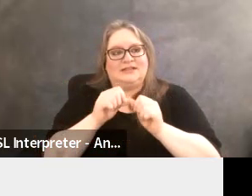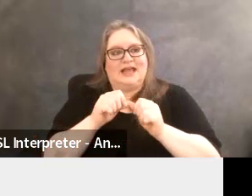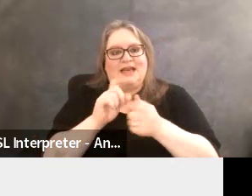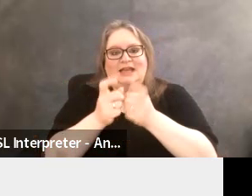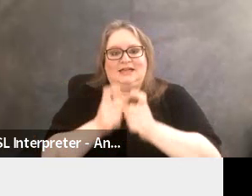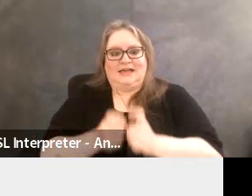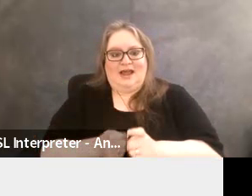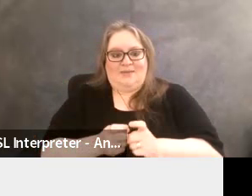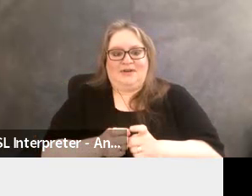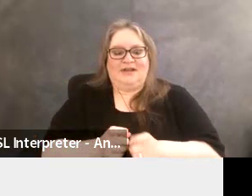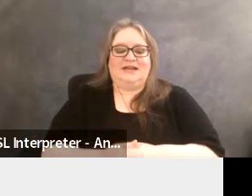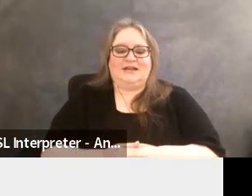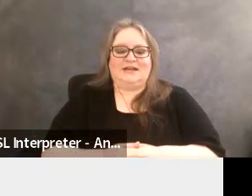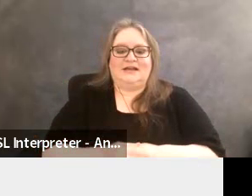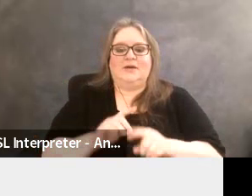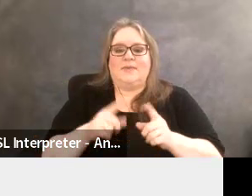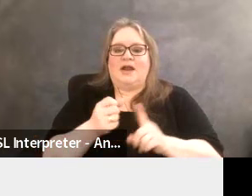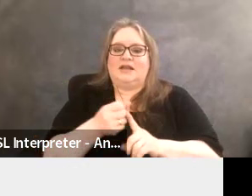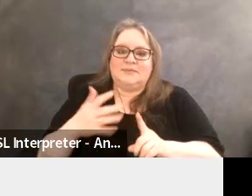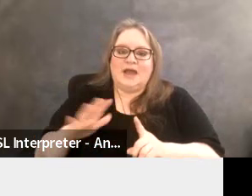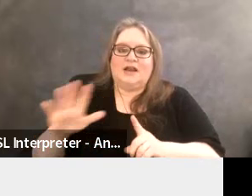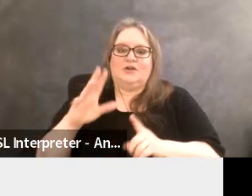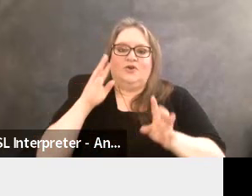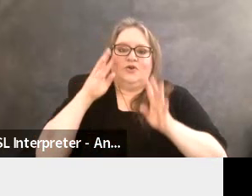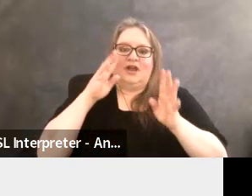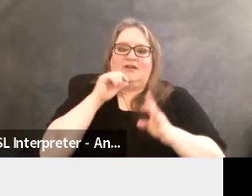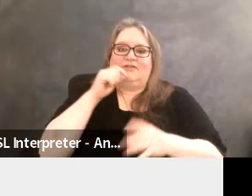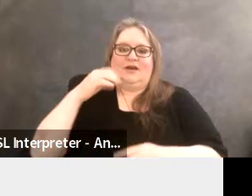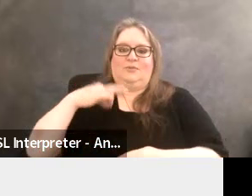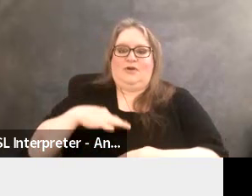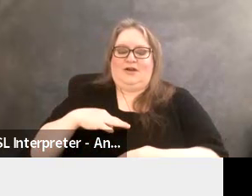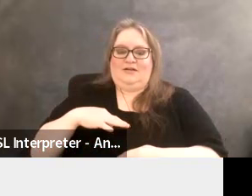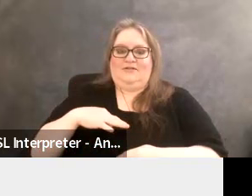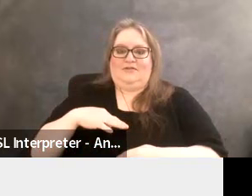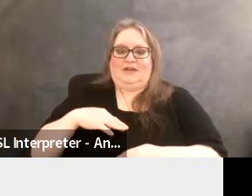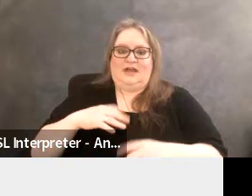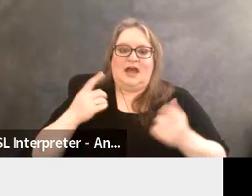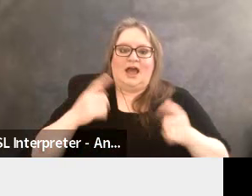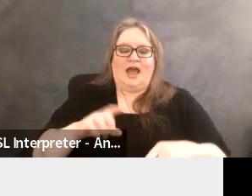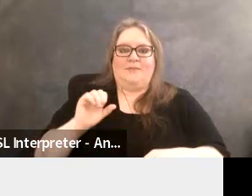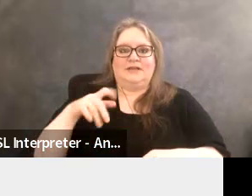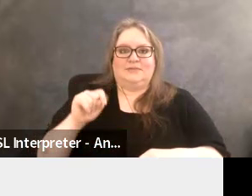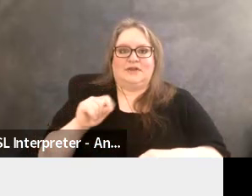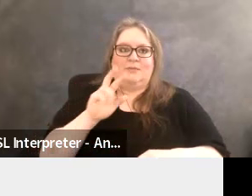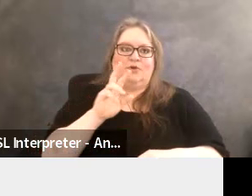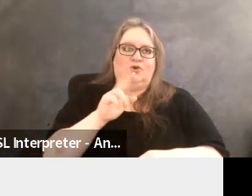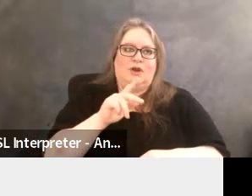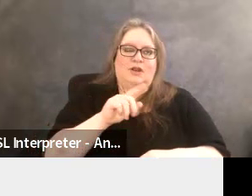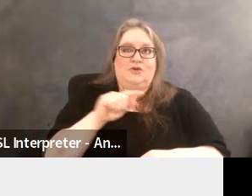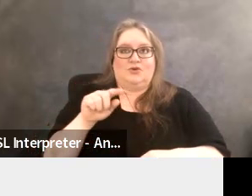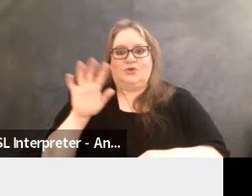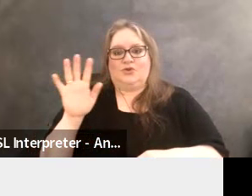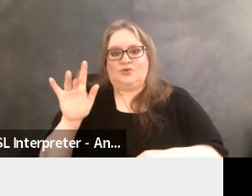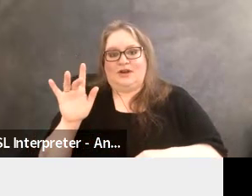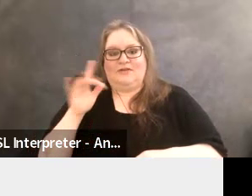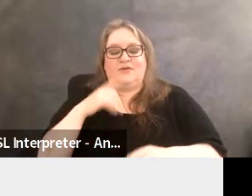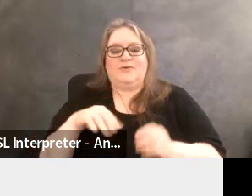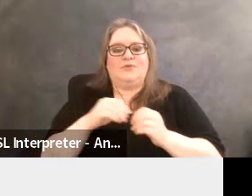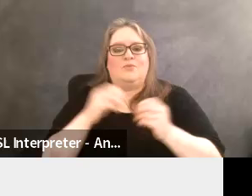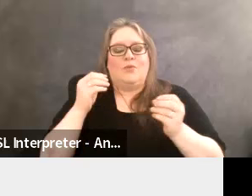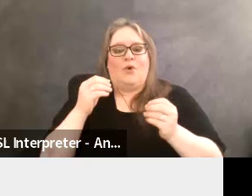adapting, but expanding your creative nonprofit, taking place September 23rd to the 25th with even more